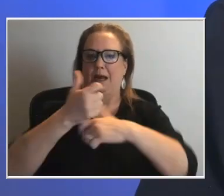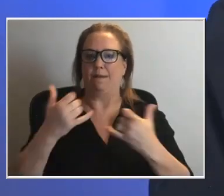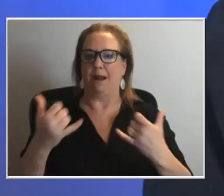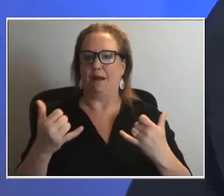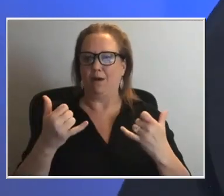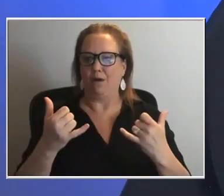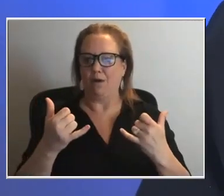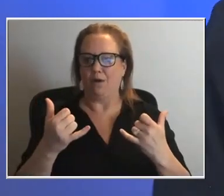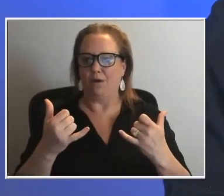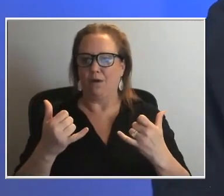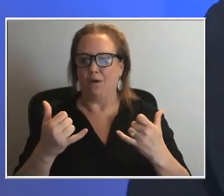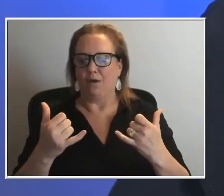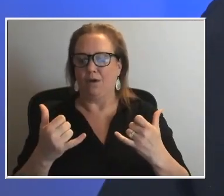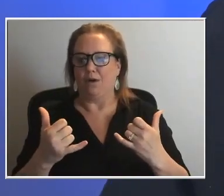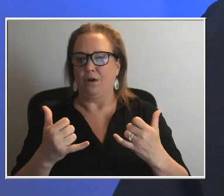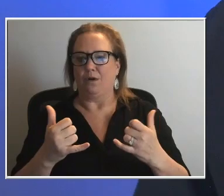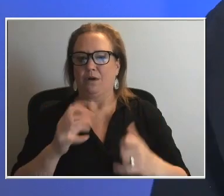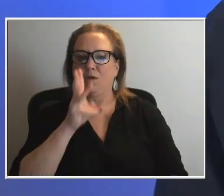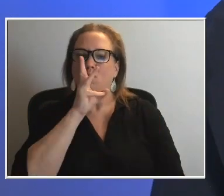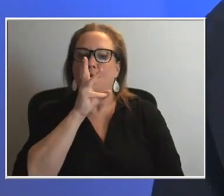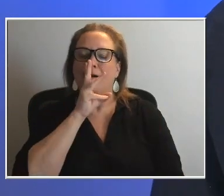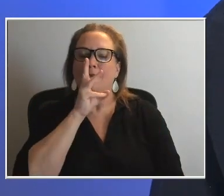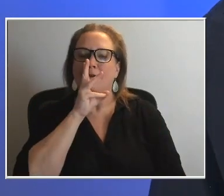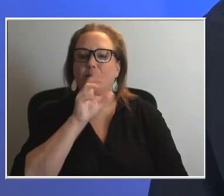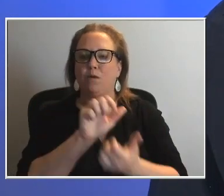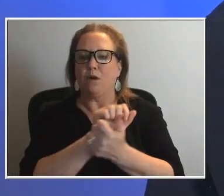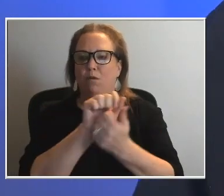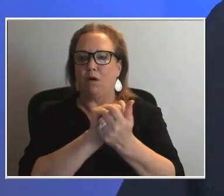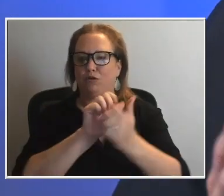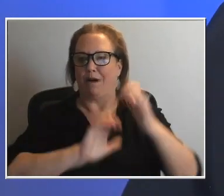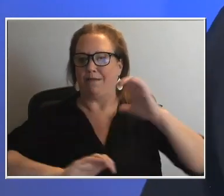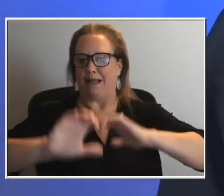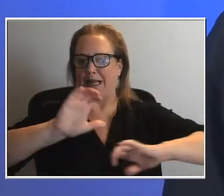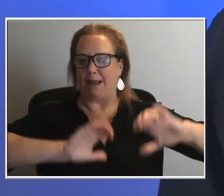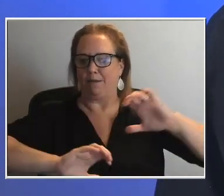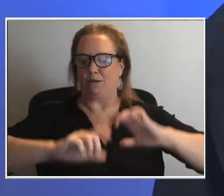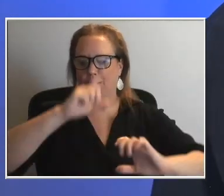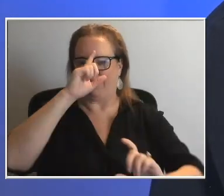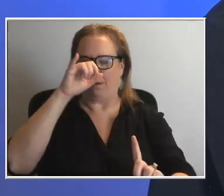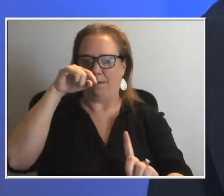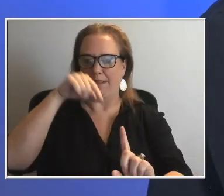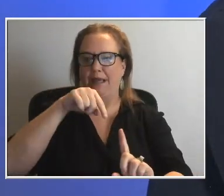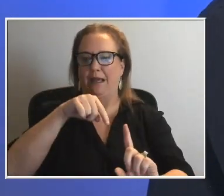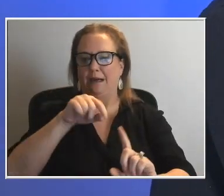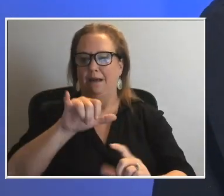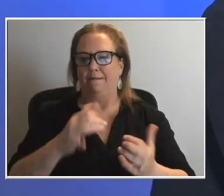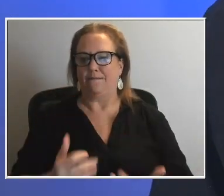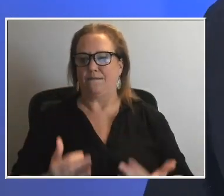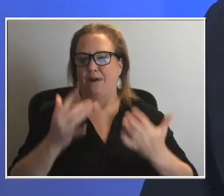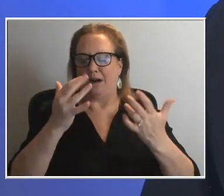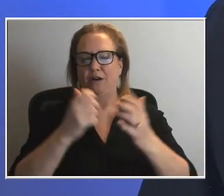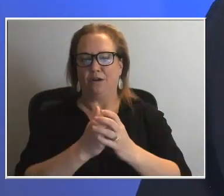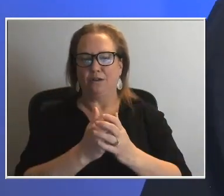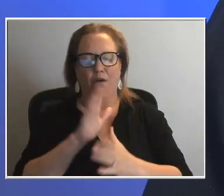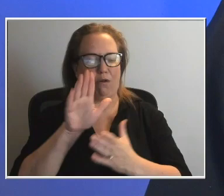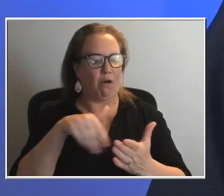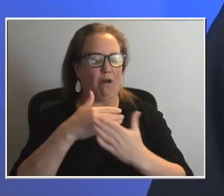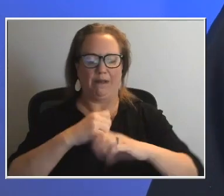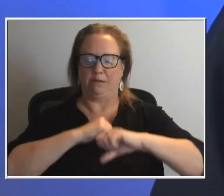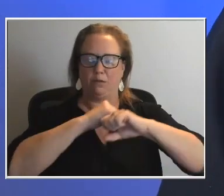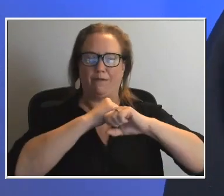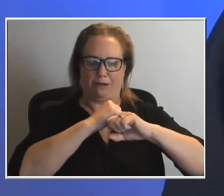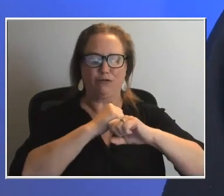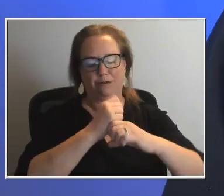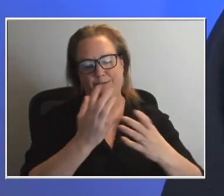we take water and we wash off the chemicals from that said fire. And so all these prevention tools, and then using